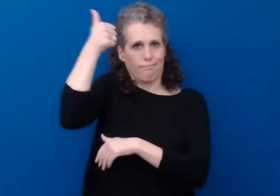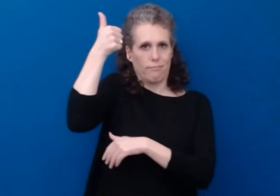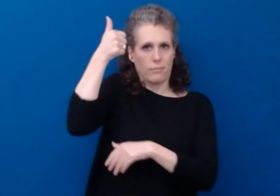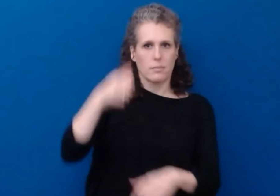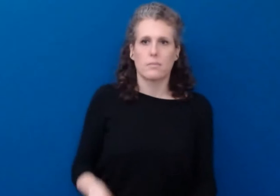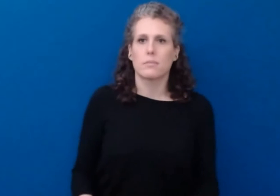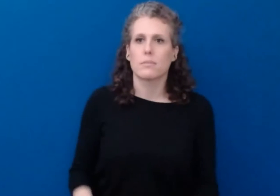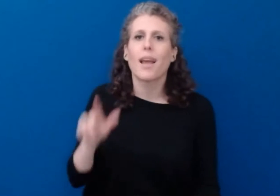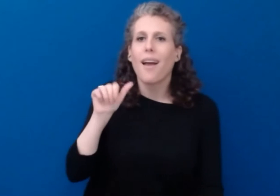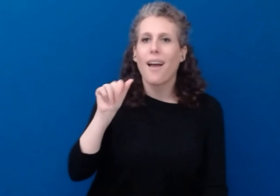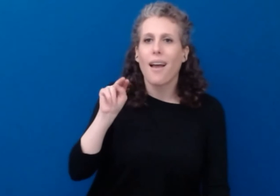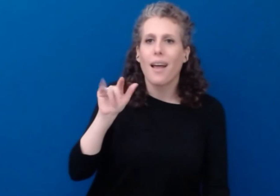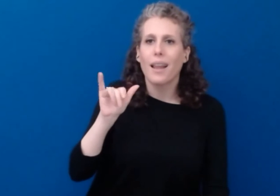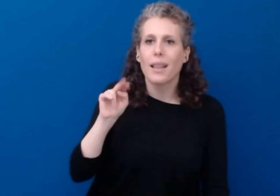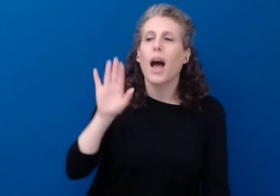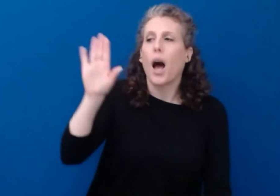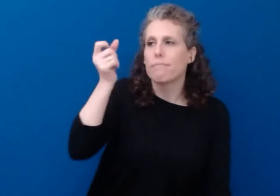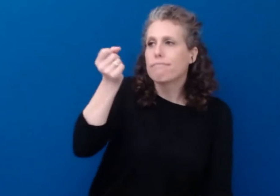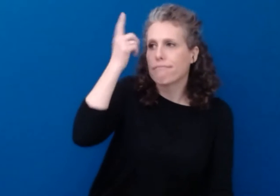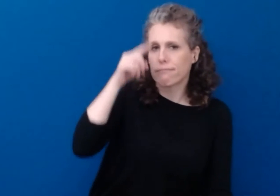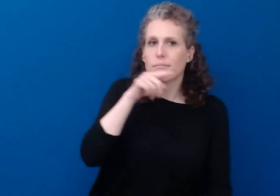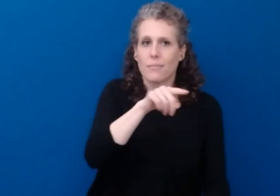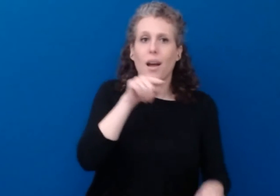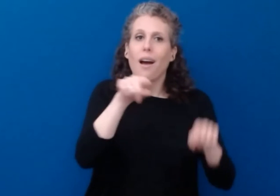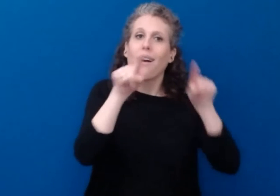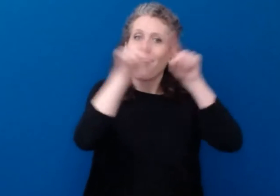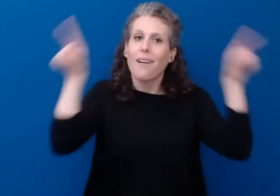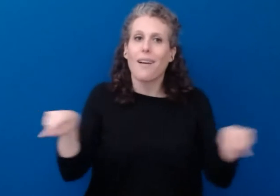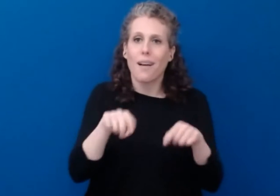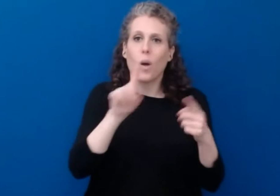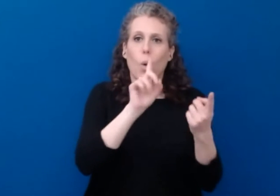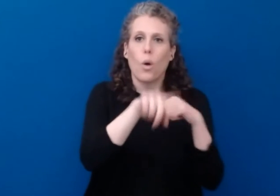was the project owner on the ordering side. I was thinking of the project